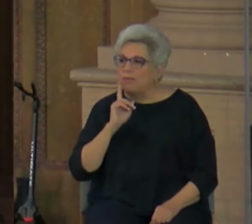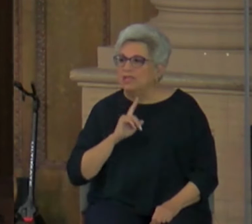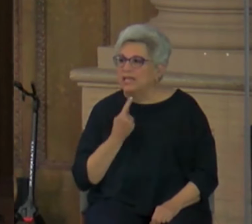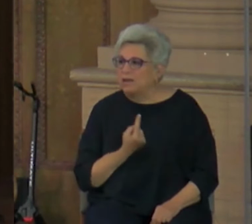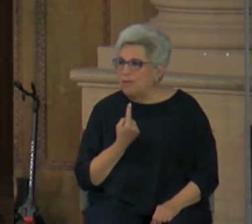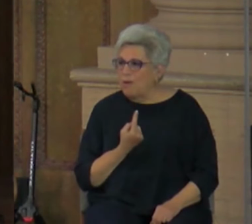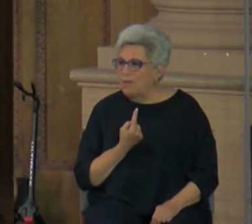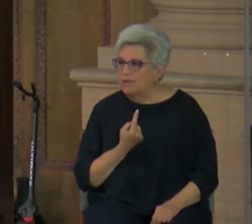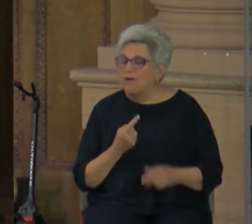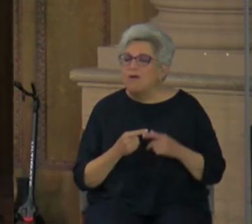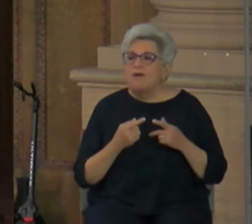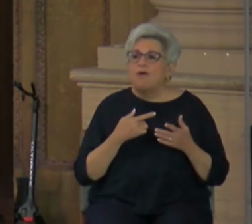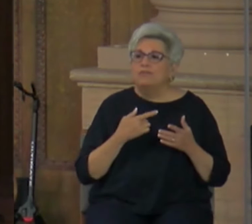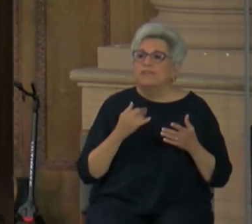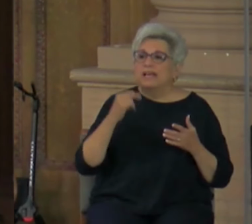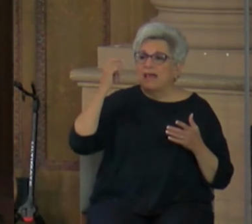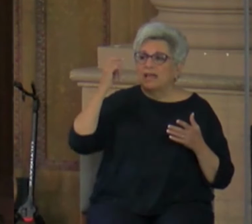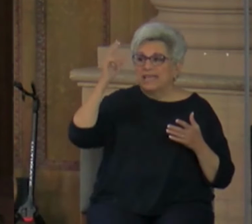or you feel like evil is won,